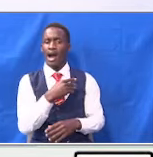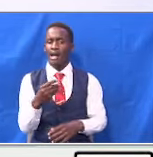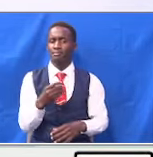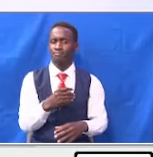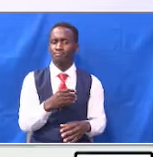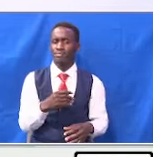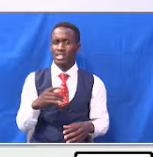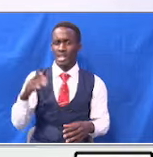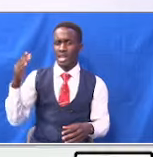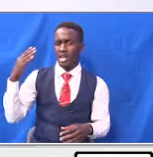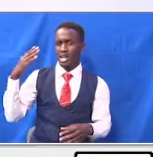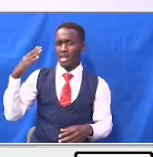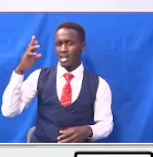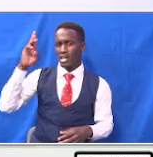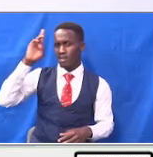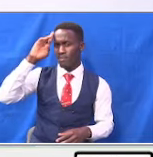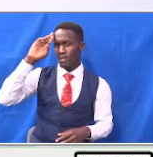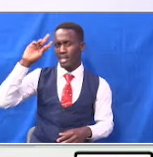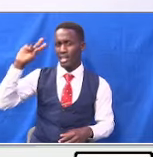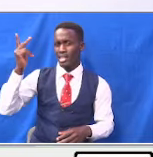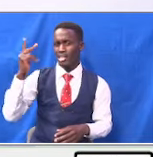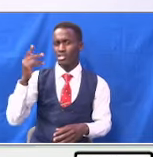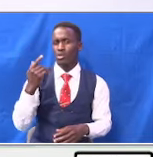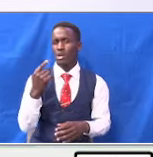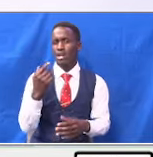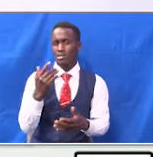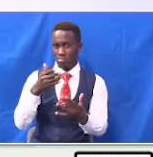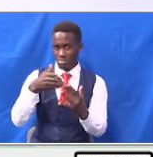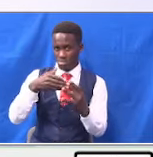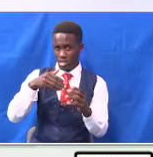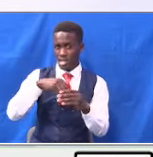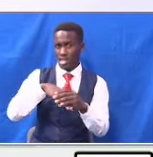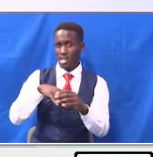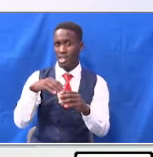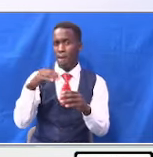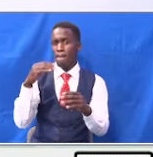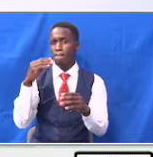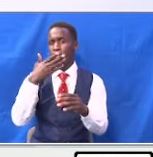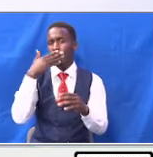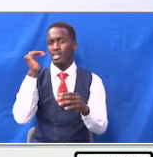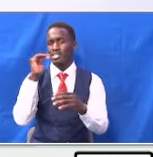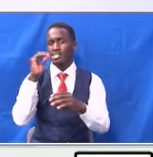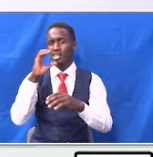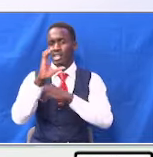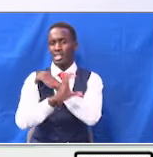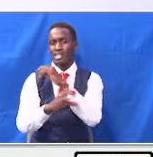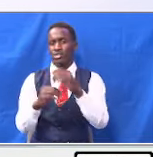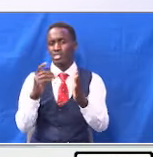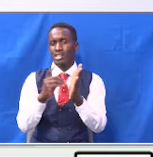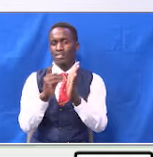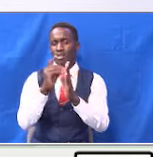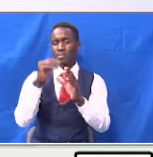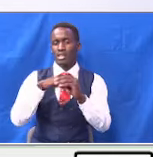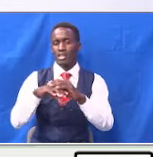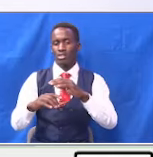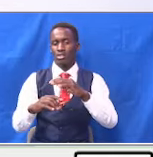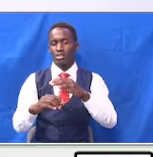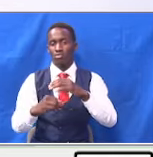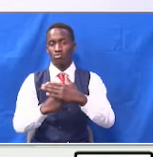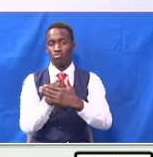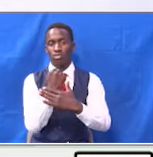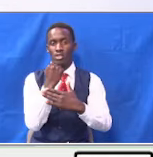remember, Kenya is among the best countries that are developing in terms of economic growth. So the challenges of money will always be